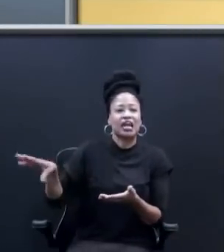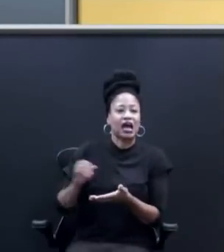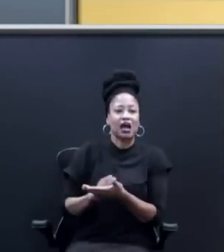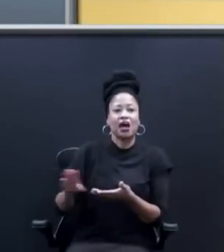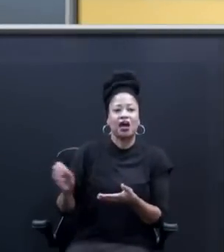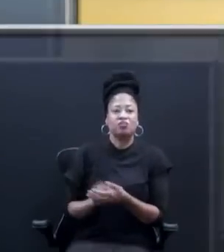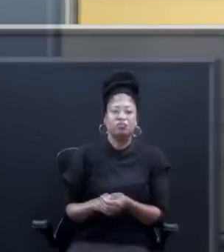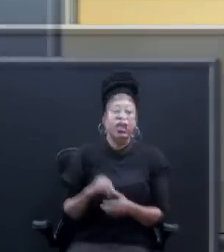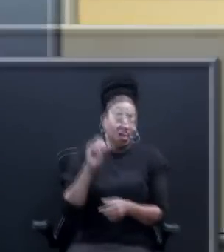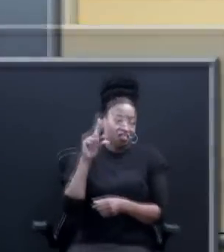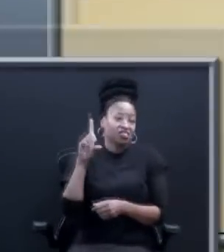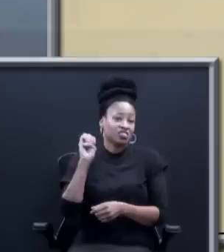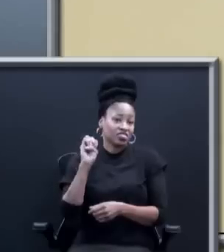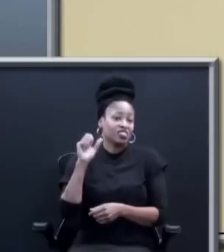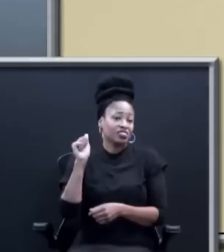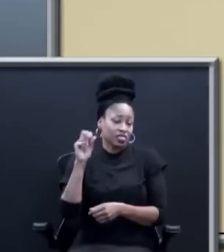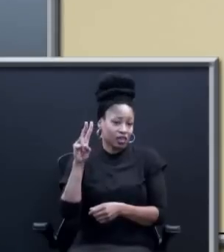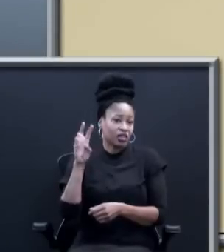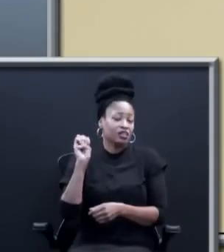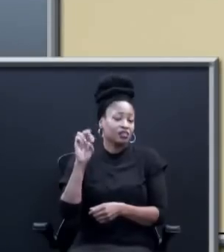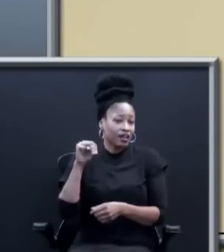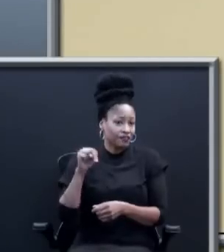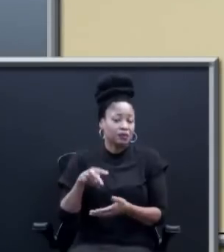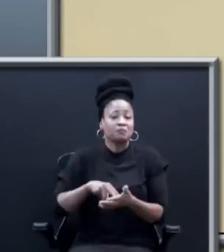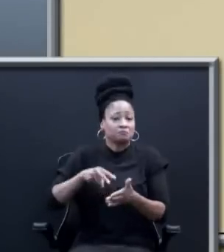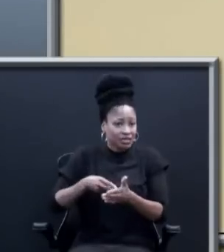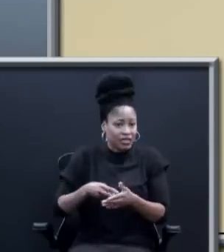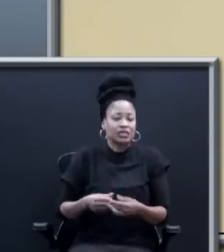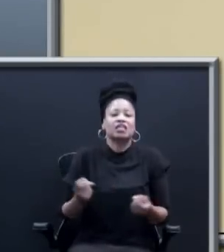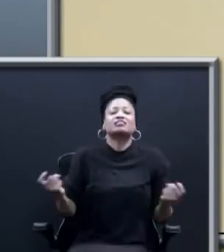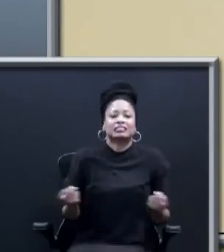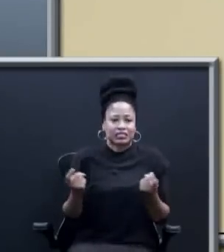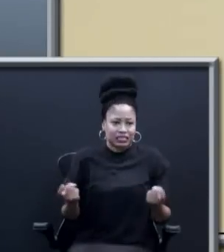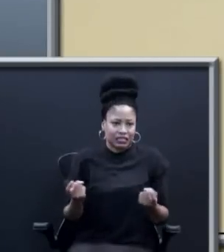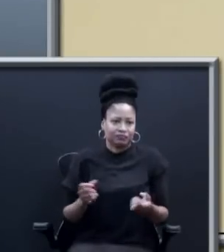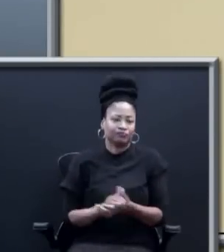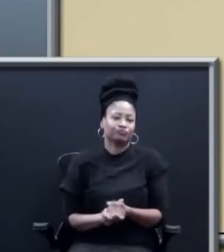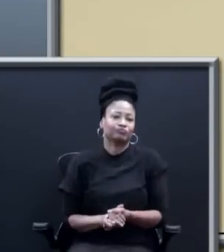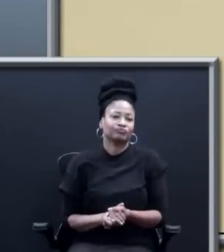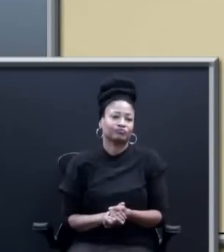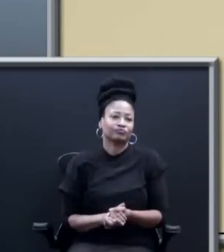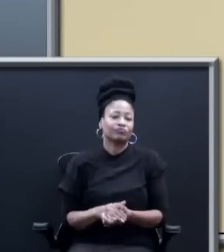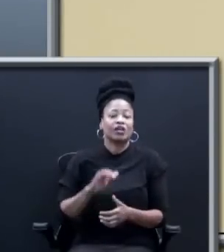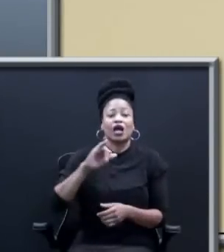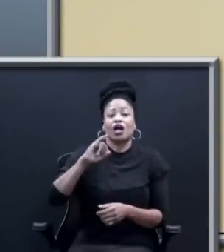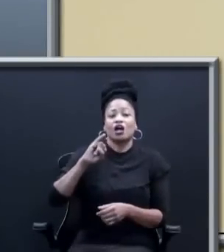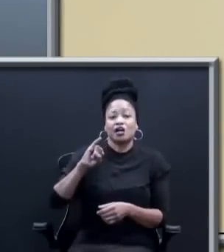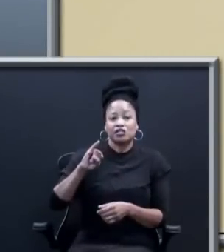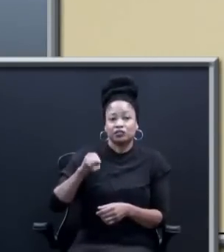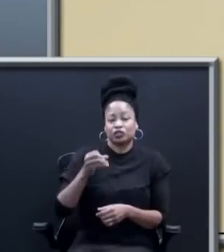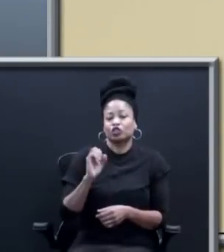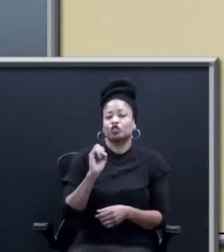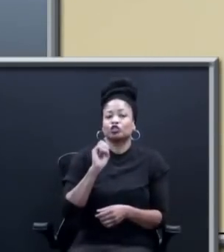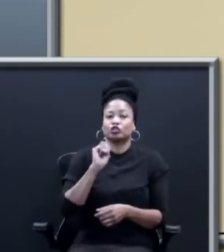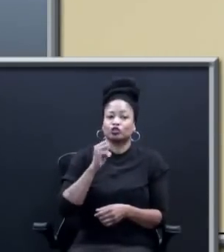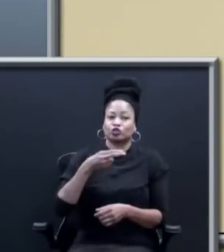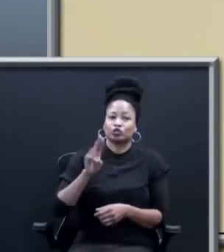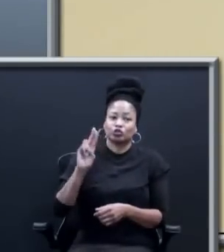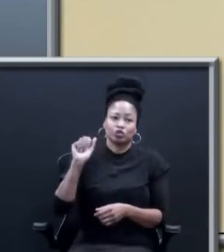and read. And their children, whom he raised up in their stead, them Joshua circumcised, for they